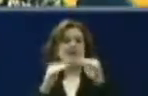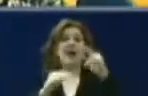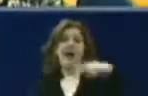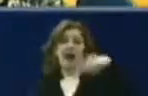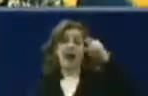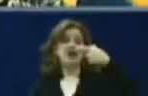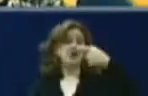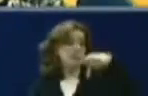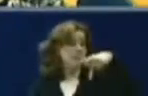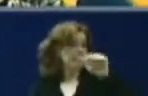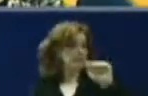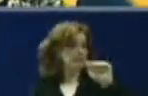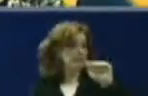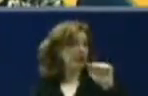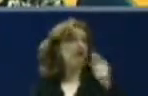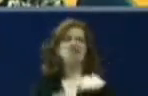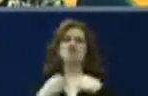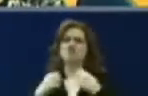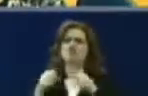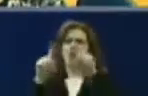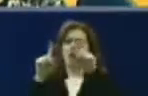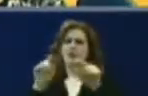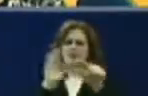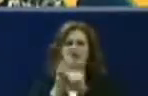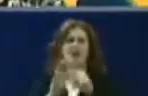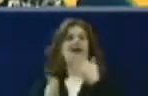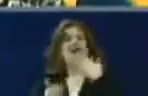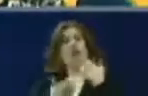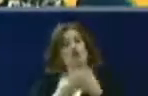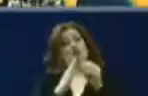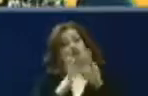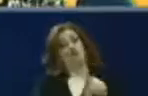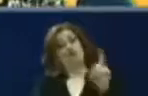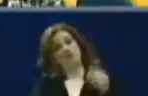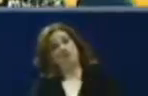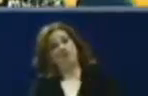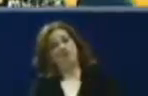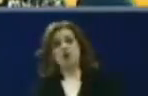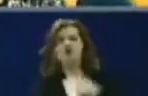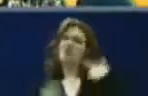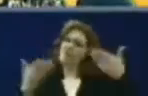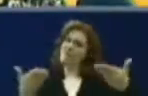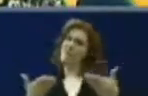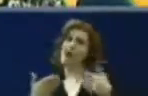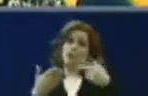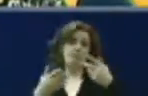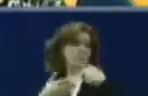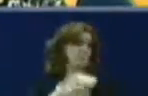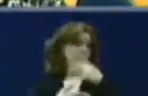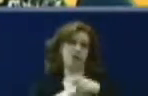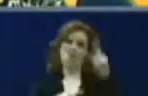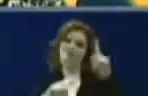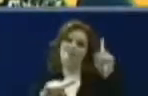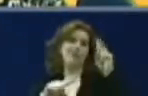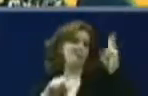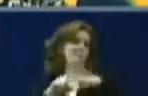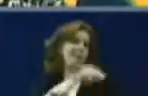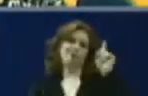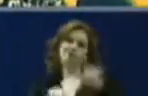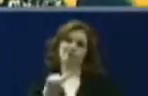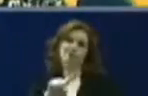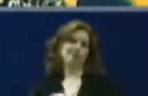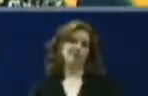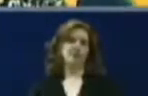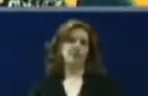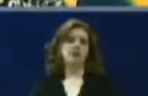GPA, strong test scores, and be a good student. You are invited to this program. You cannot apply to this program.